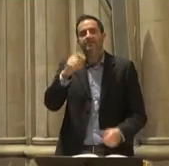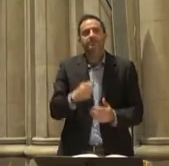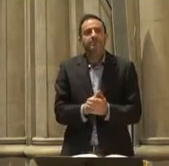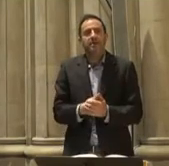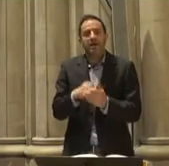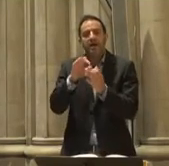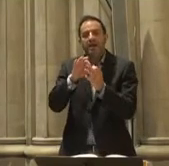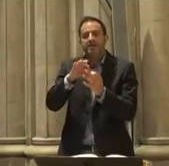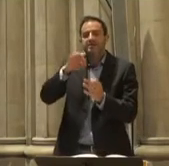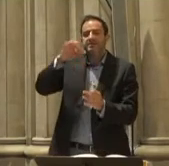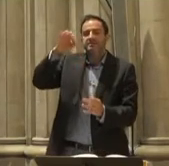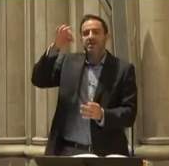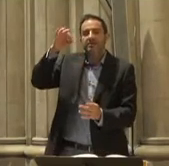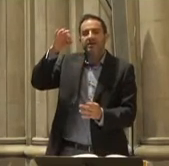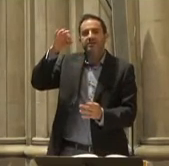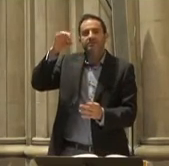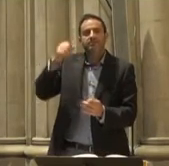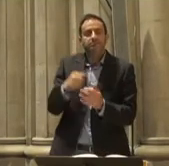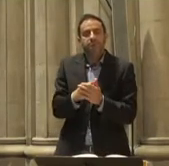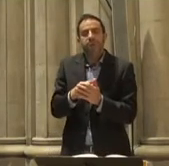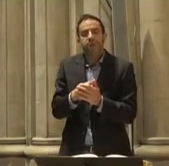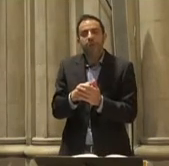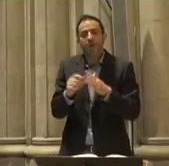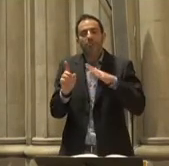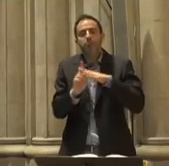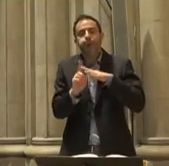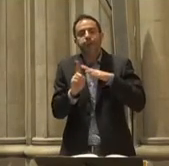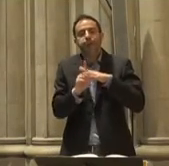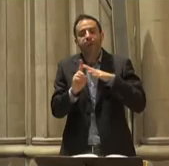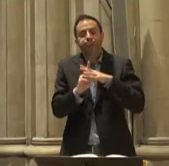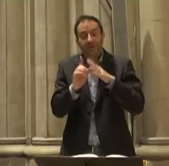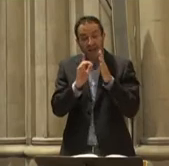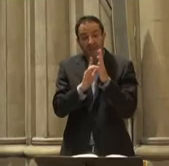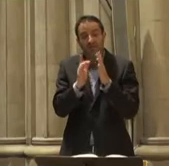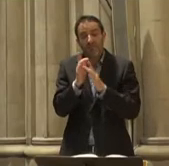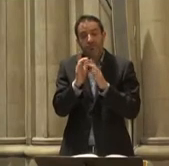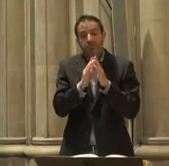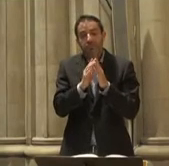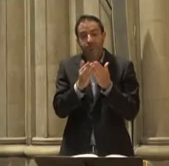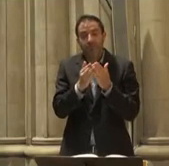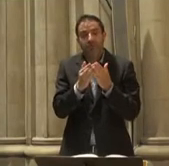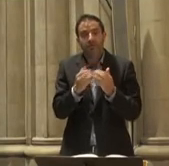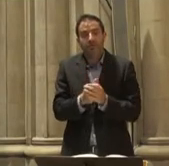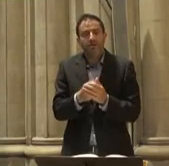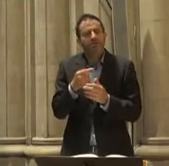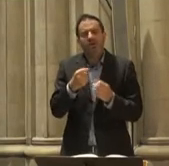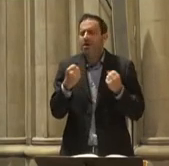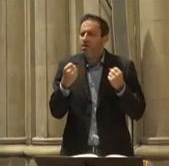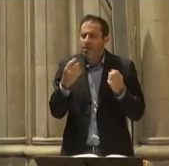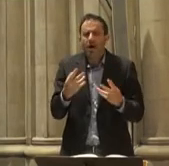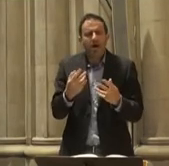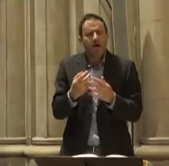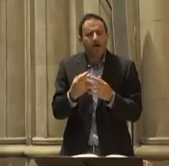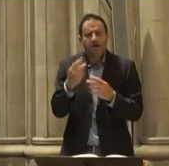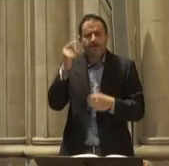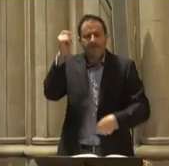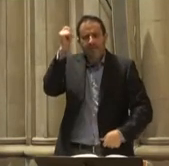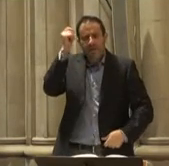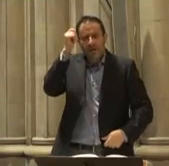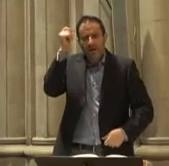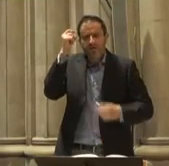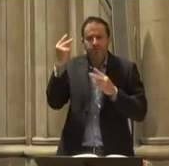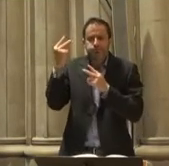Though this Spirit is attested to throughout Scripture, it took prolonged theological reflection well into